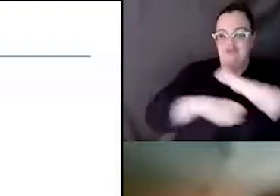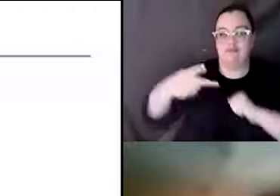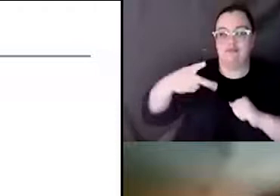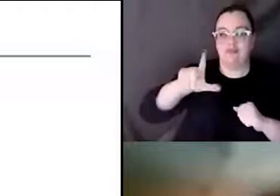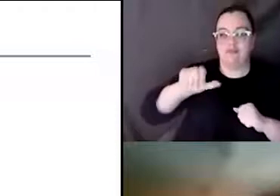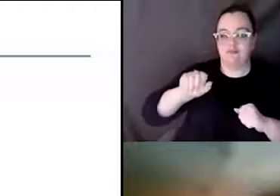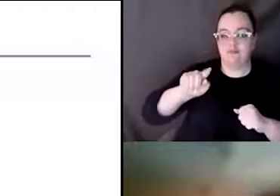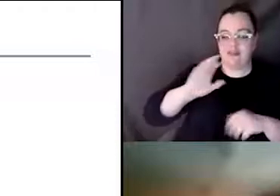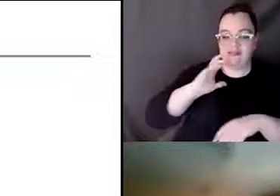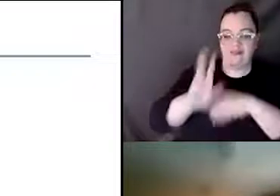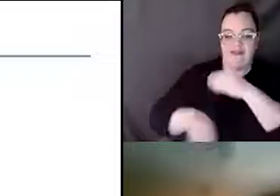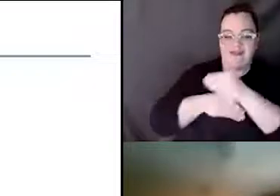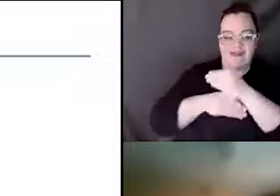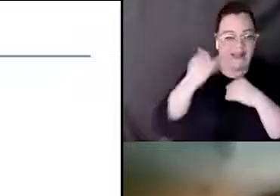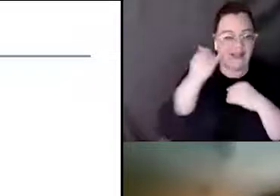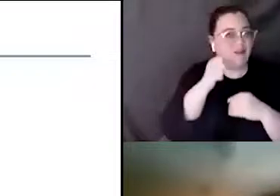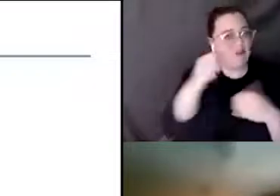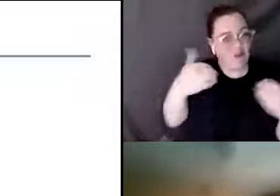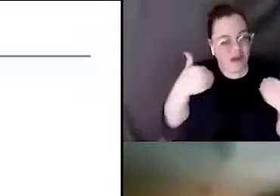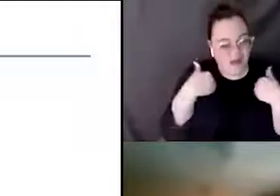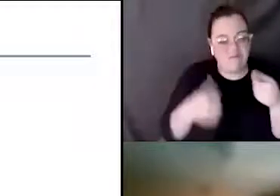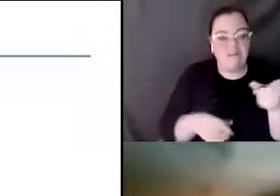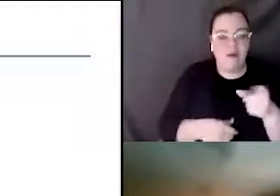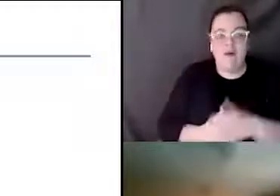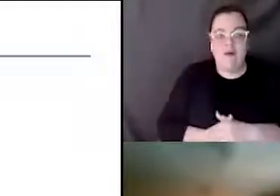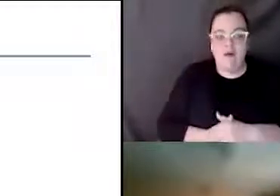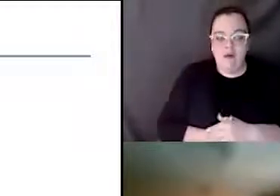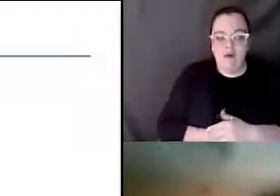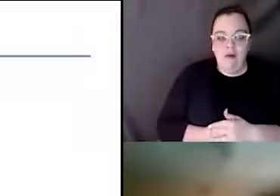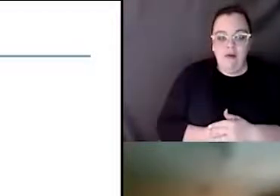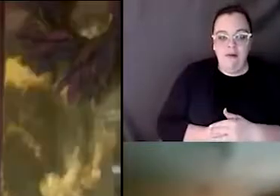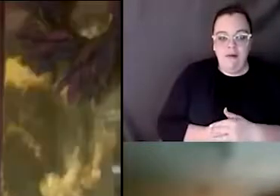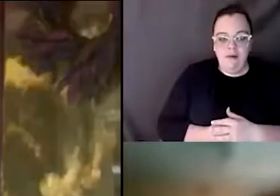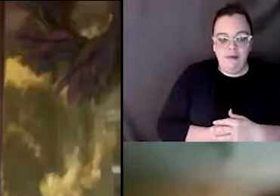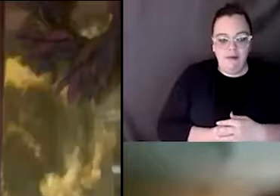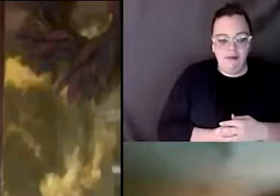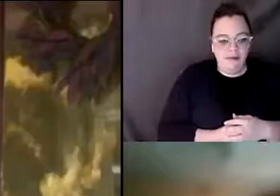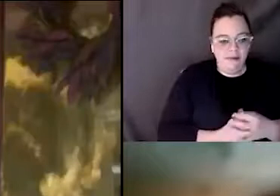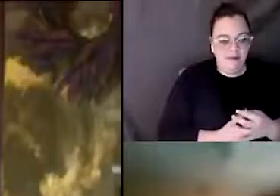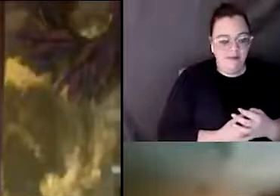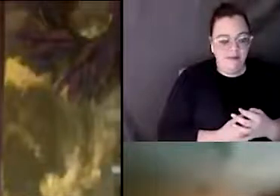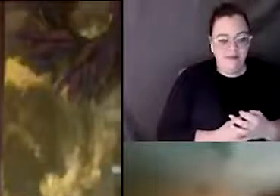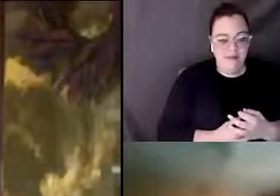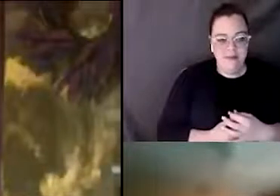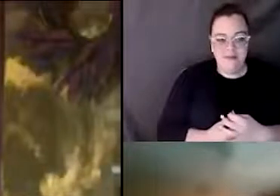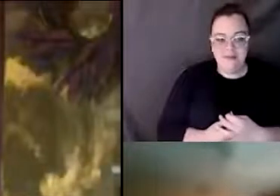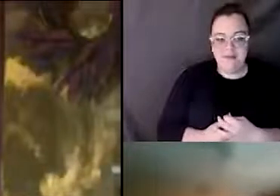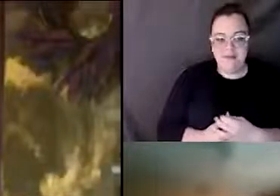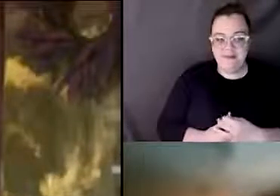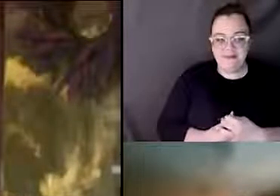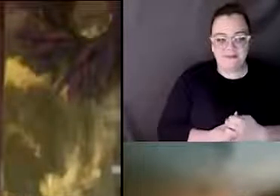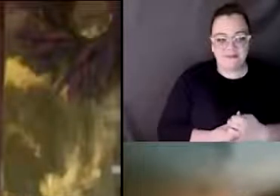don't have a cripple wall. That's an example there, and framing clips are also applied. So we're